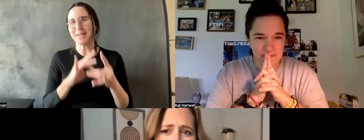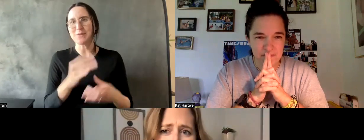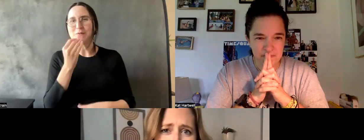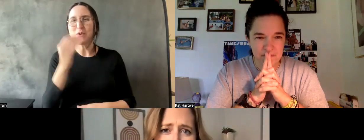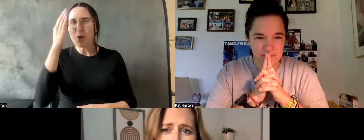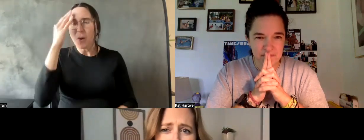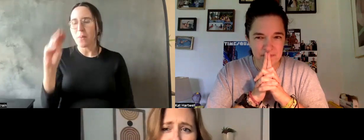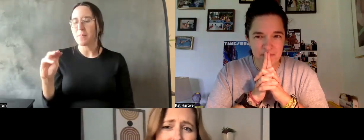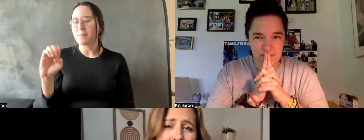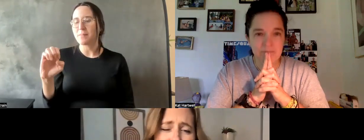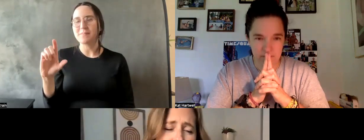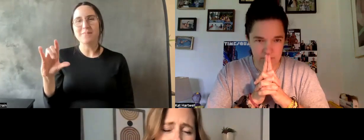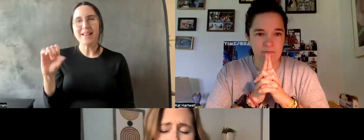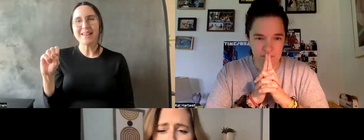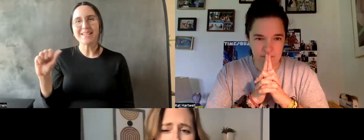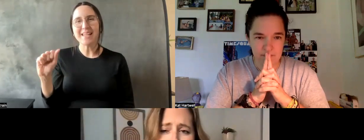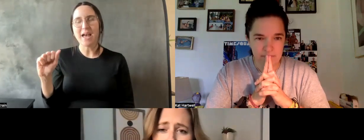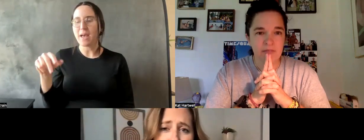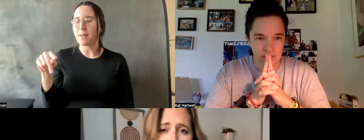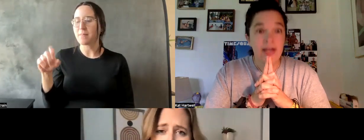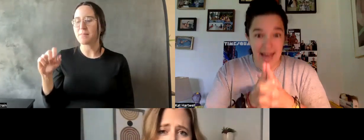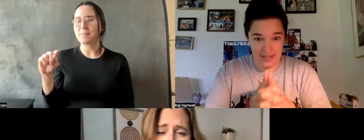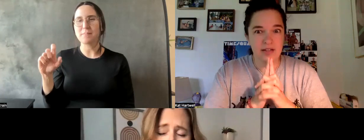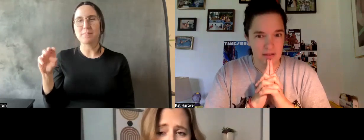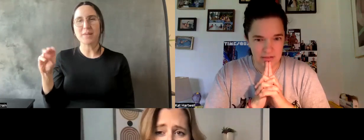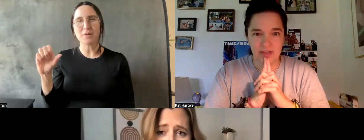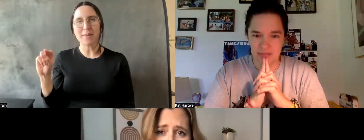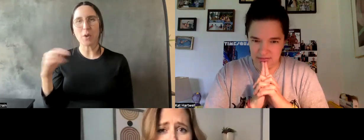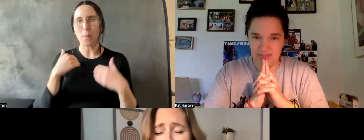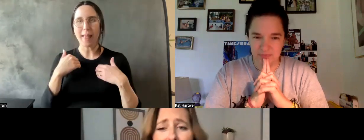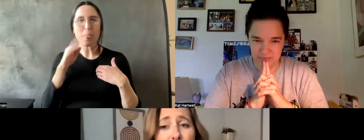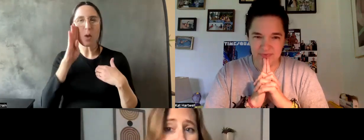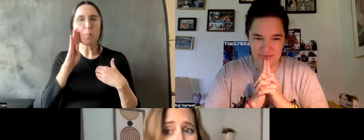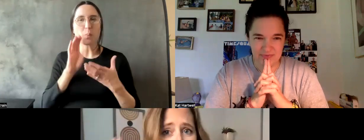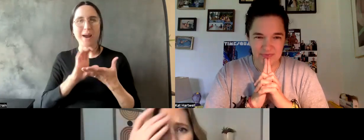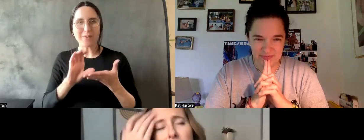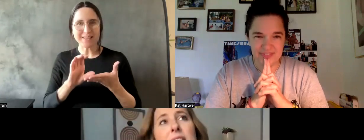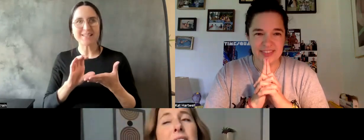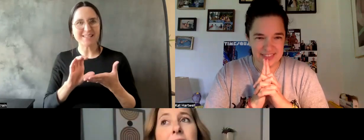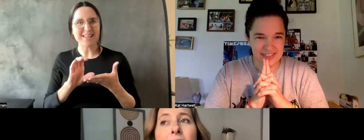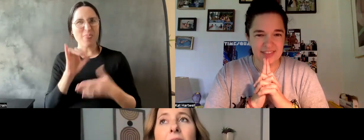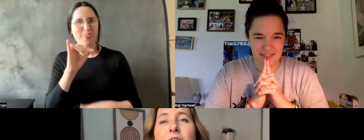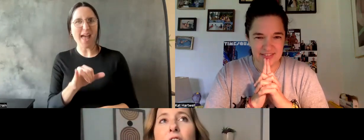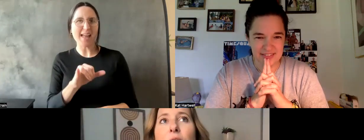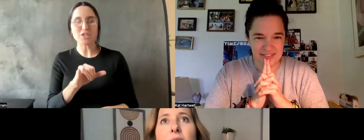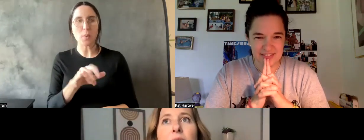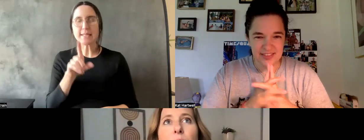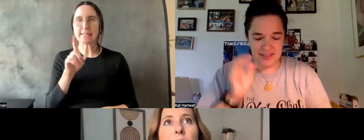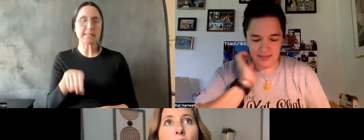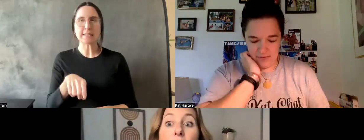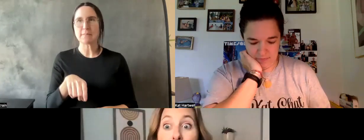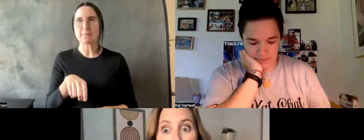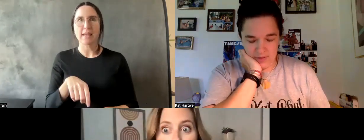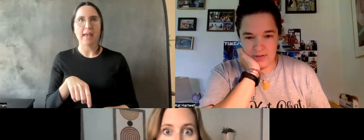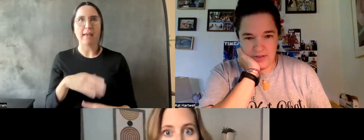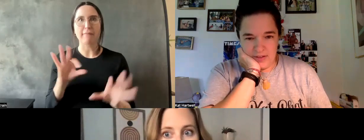made some box brownies. Like it doesn't have to be some like passed down Yeah. family recipe. It can be whatever. But I think, we